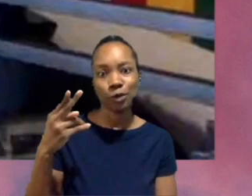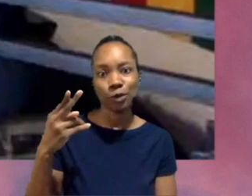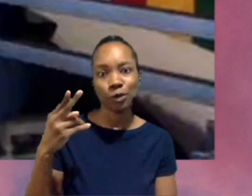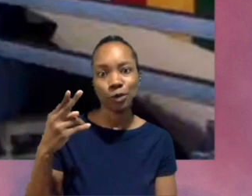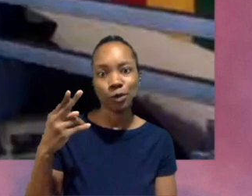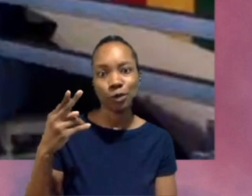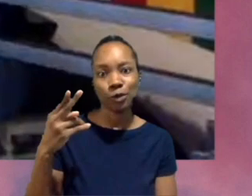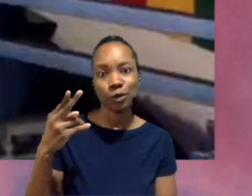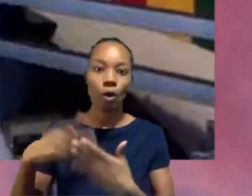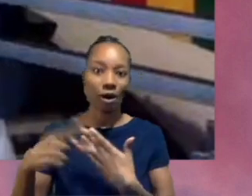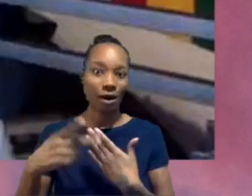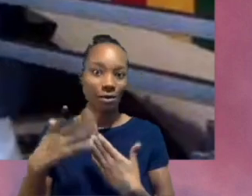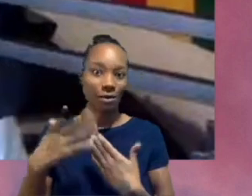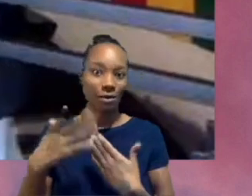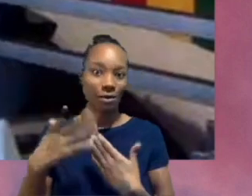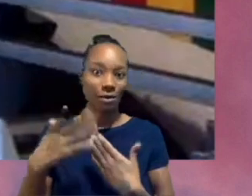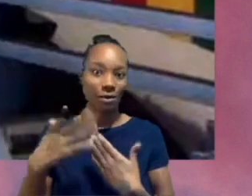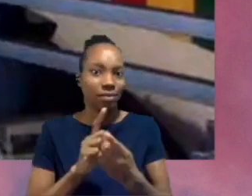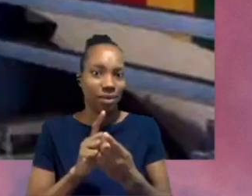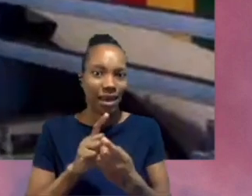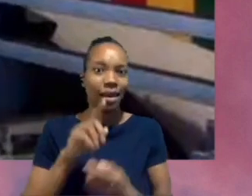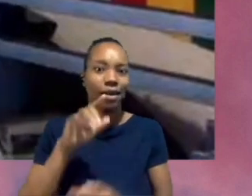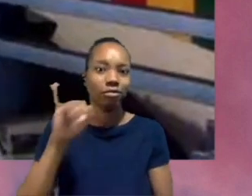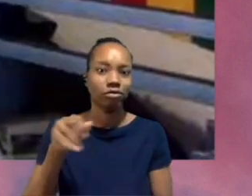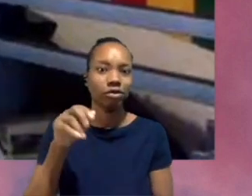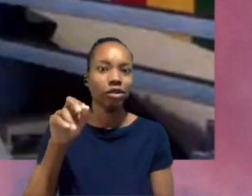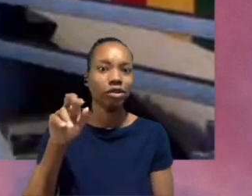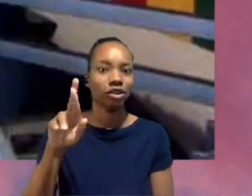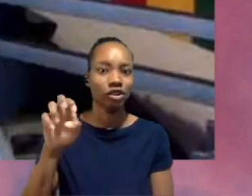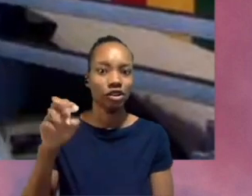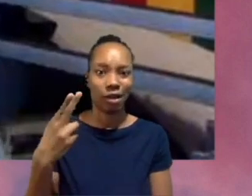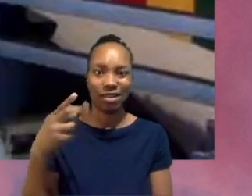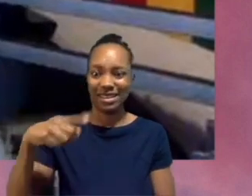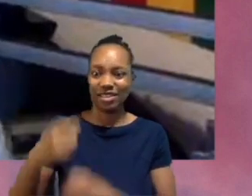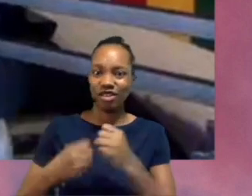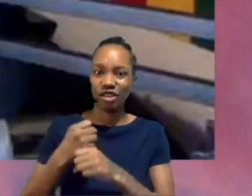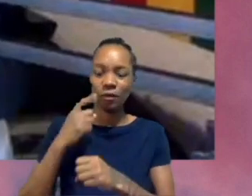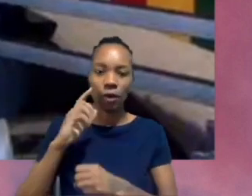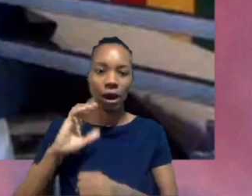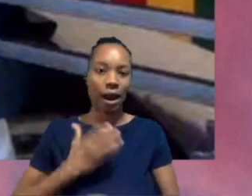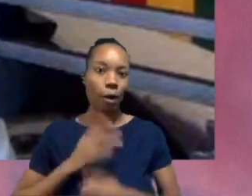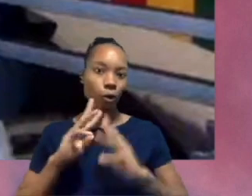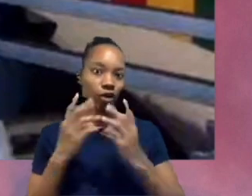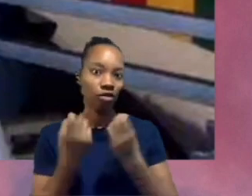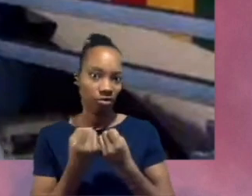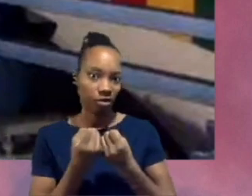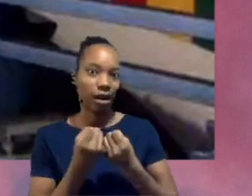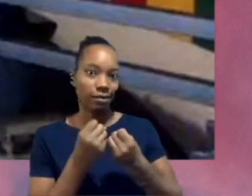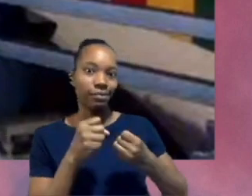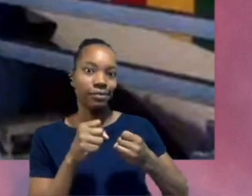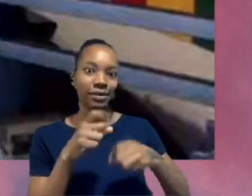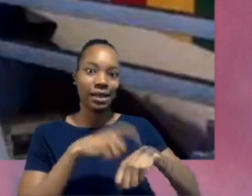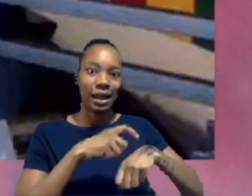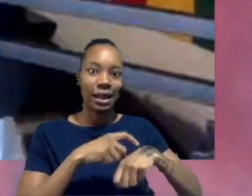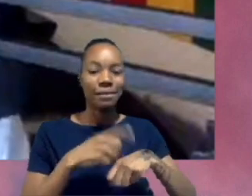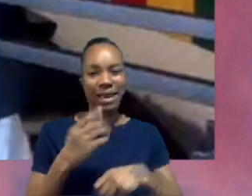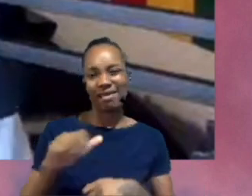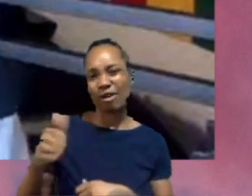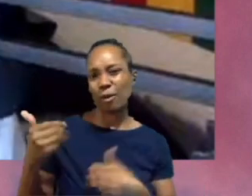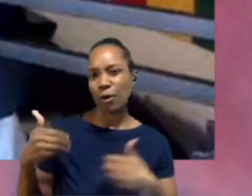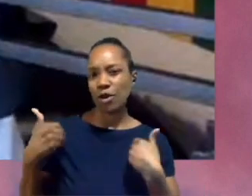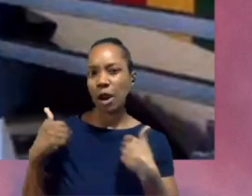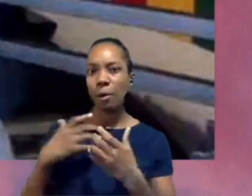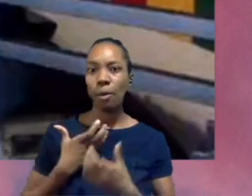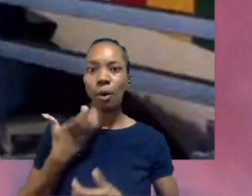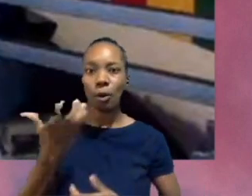after-school workshop space, as well as a host of other incredible young poets. So even though it's unfortunate that we haven't been able to gather in person,